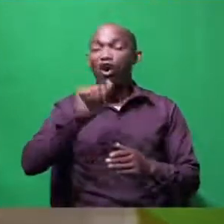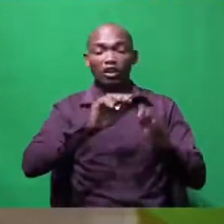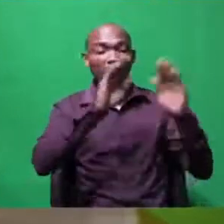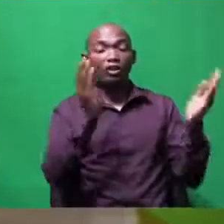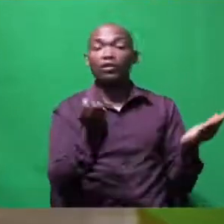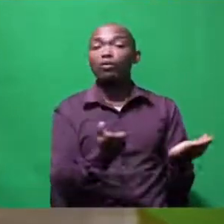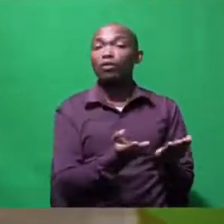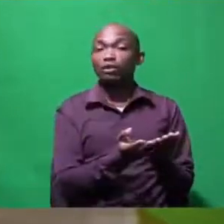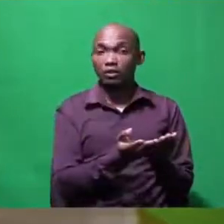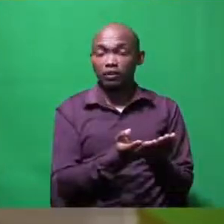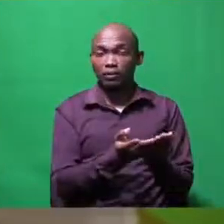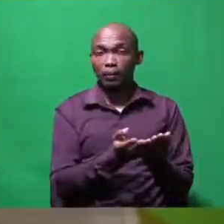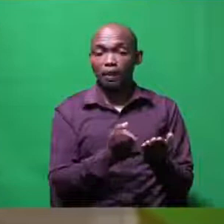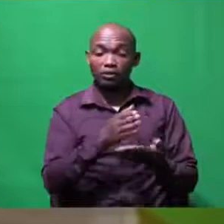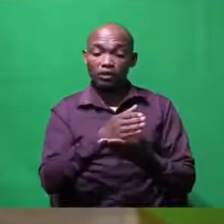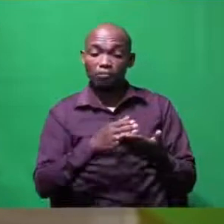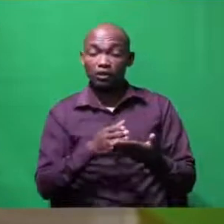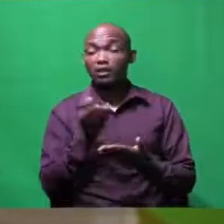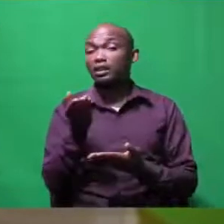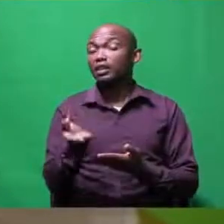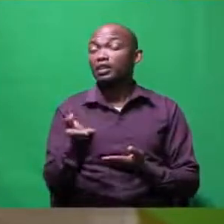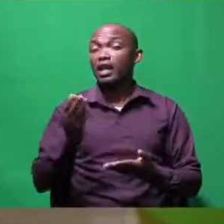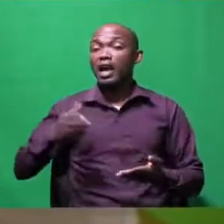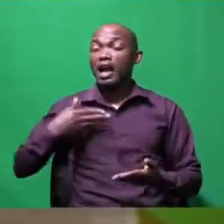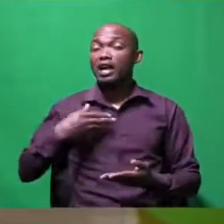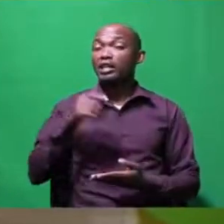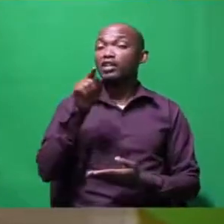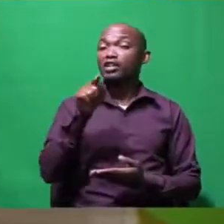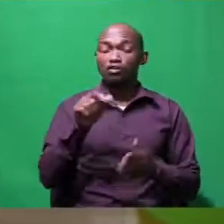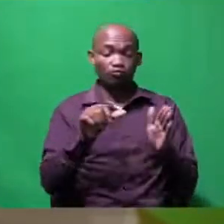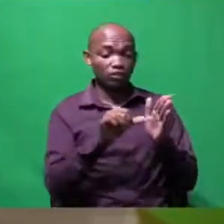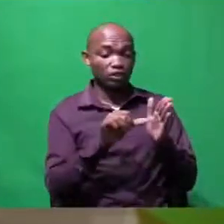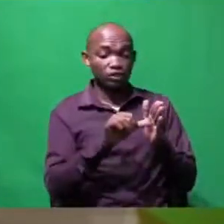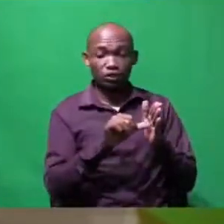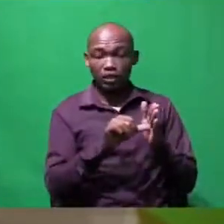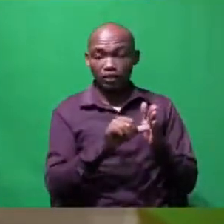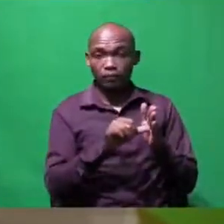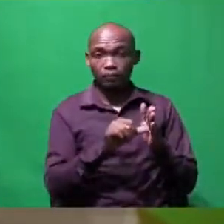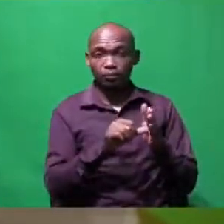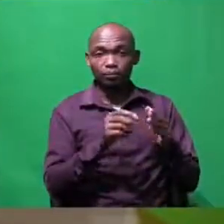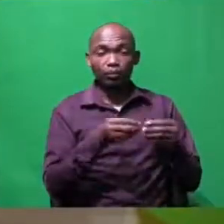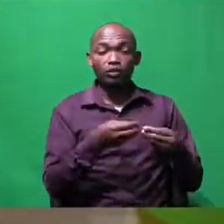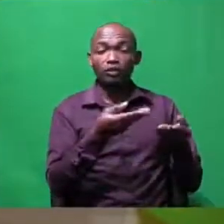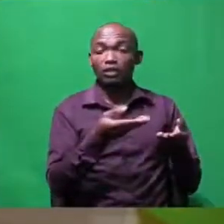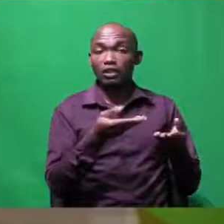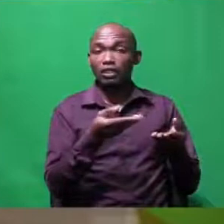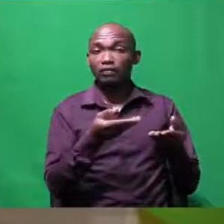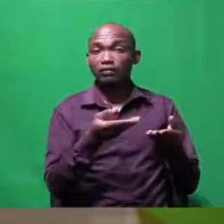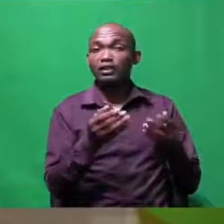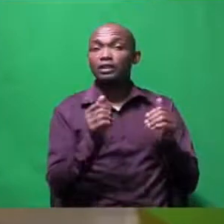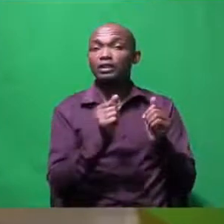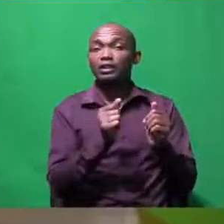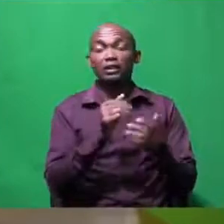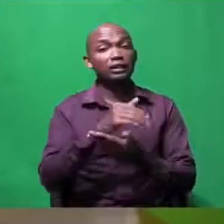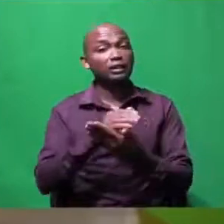world. So from the piece I have here, I need you, my student, to give us some